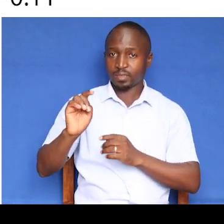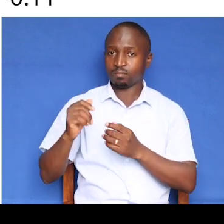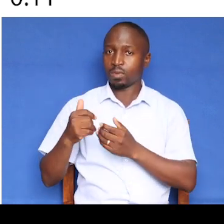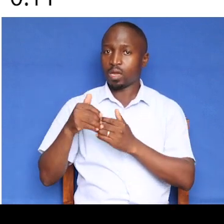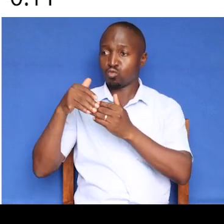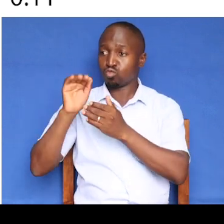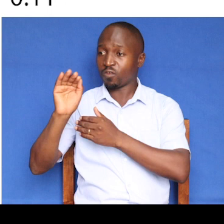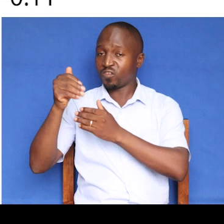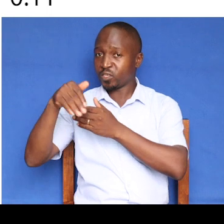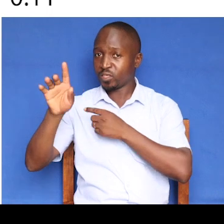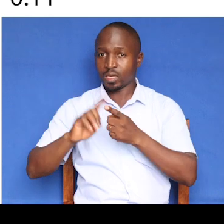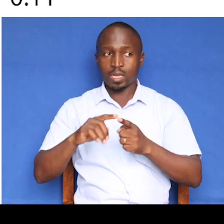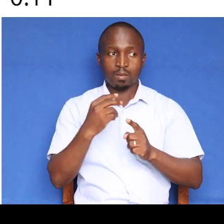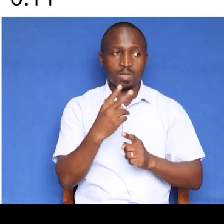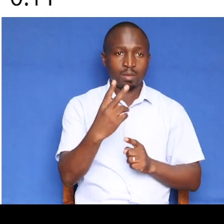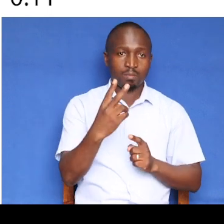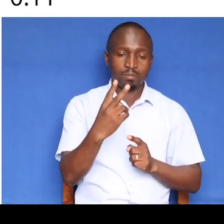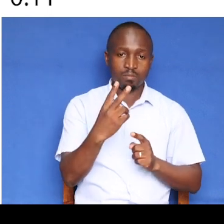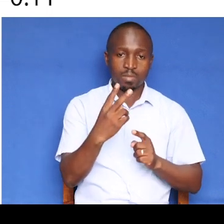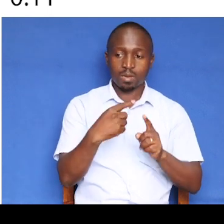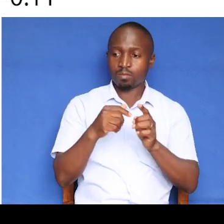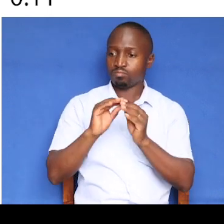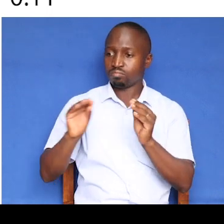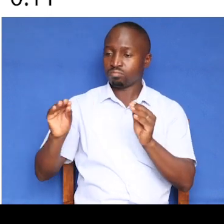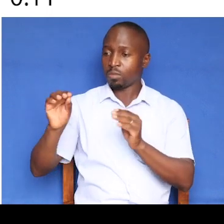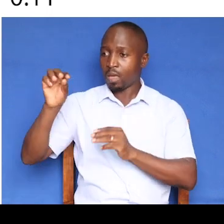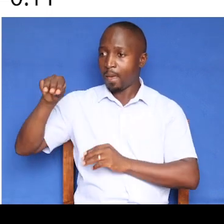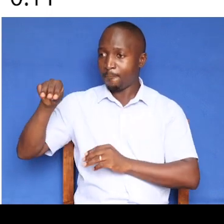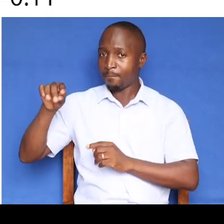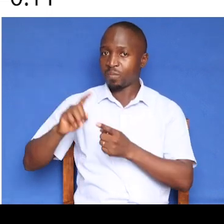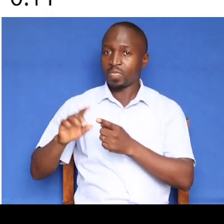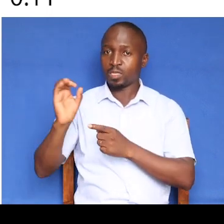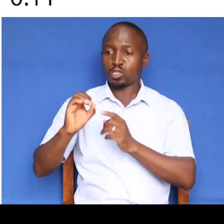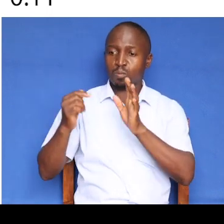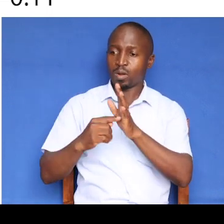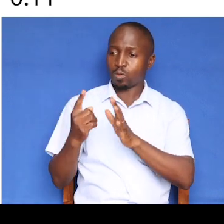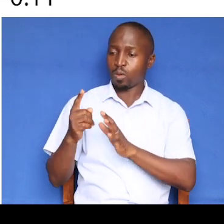have 200 minus M, which is import, 0.1y.